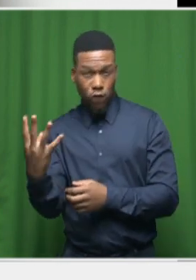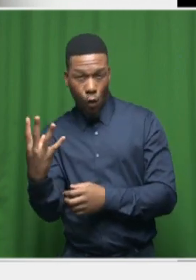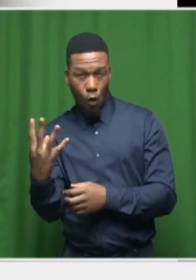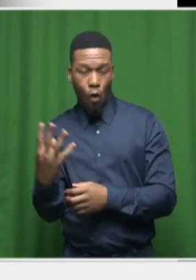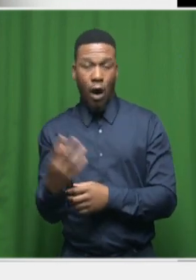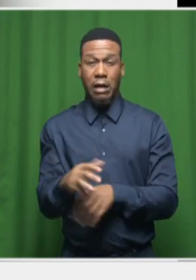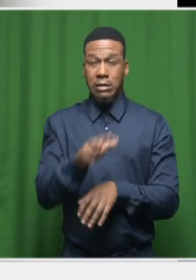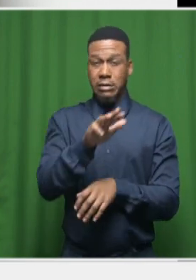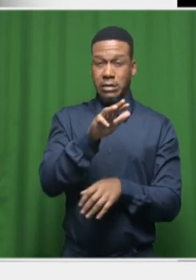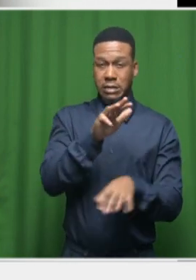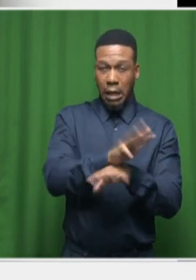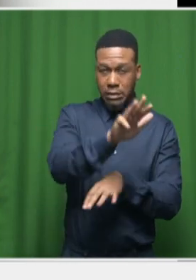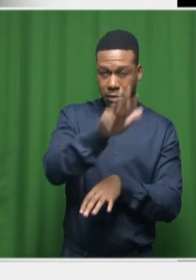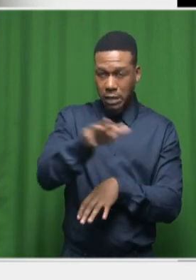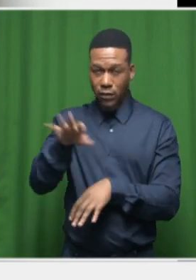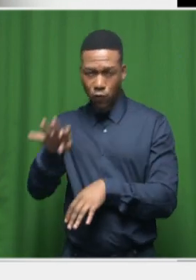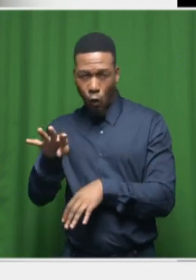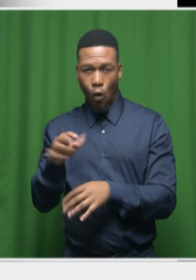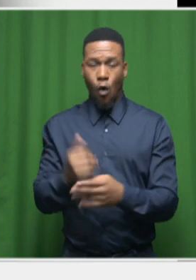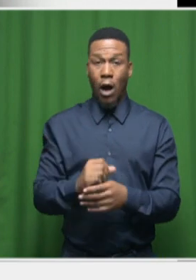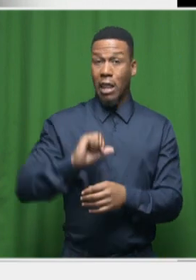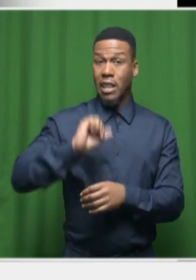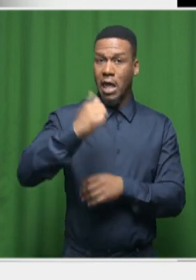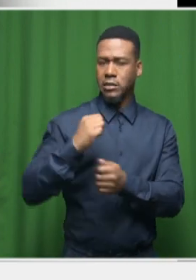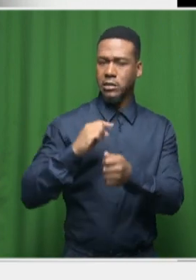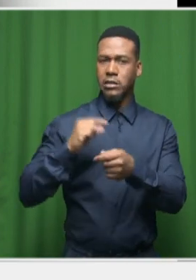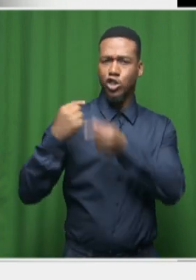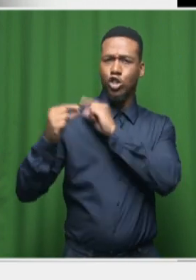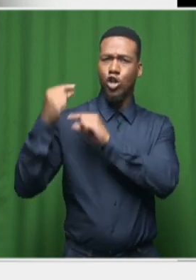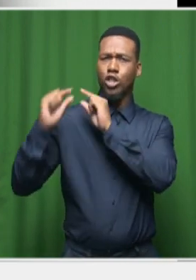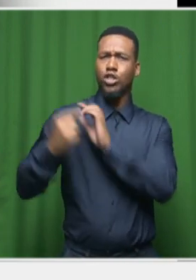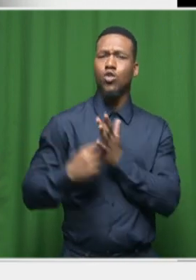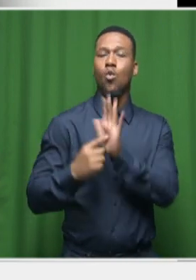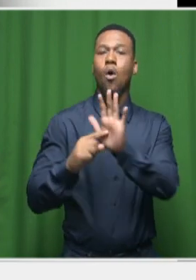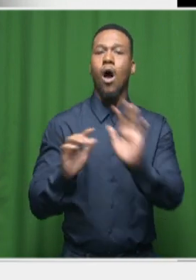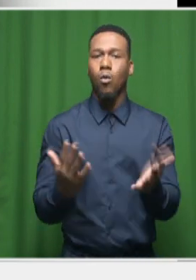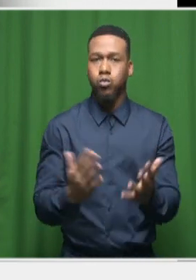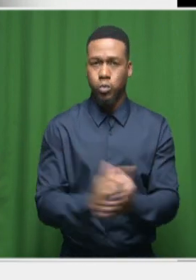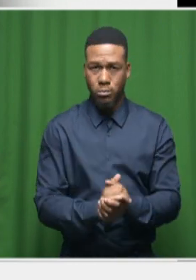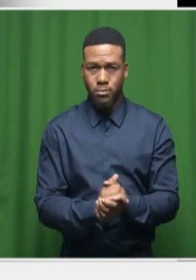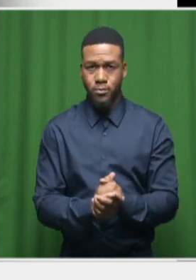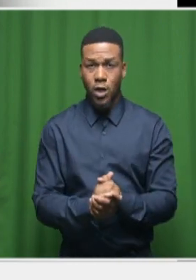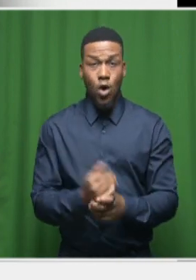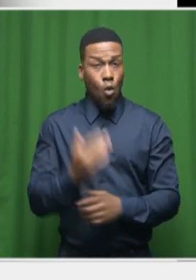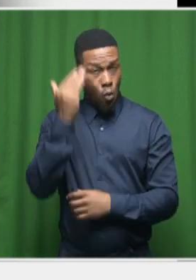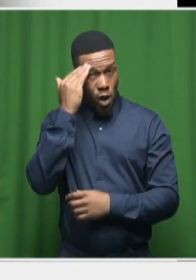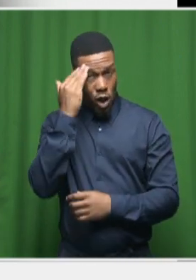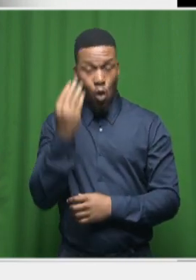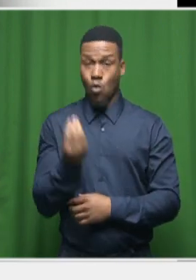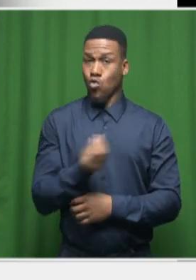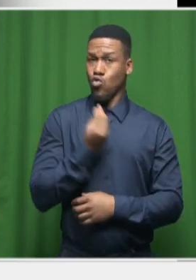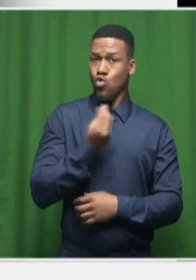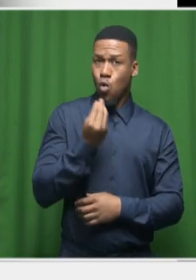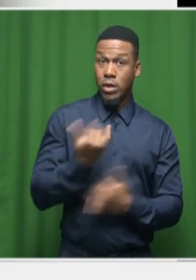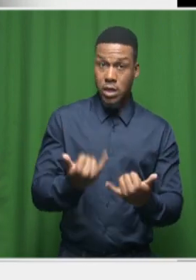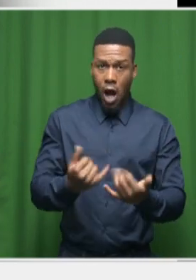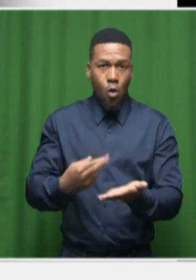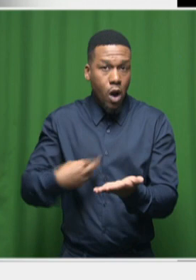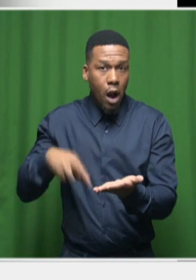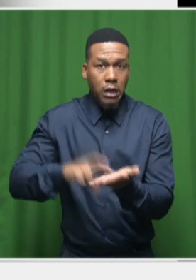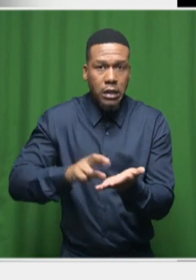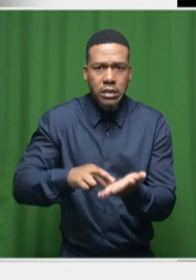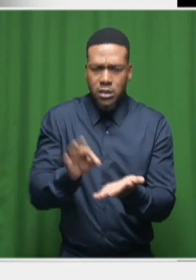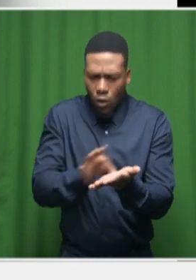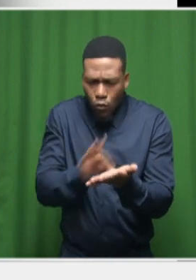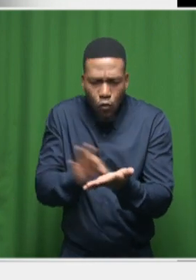up in the next general election? Because we know that there's a lot of apathy around the youth, around registering for voting and voting. So we're working with the